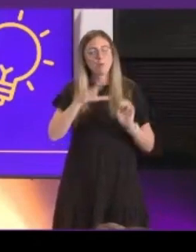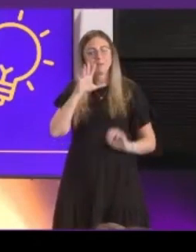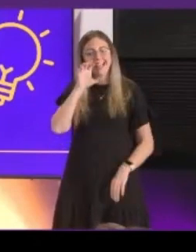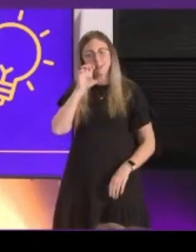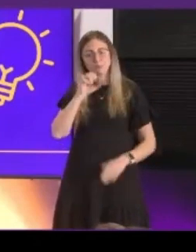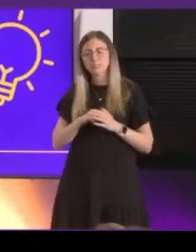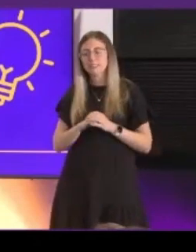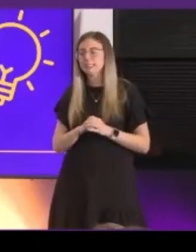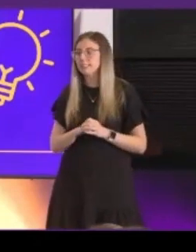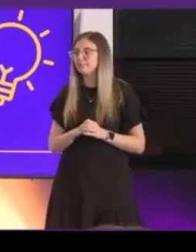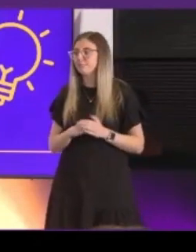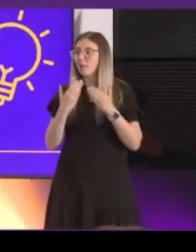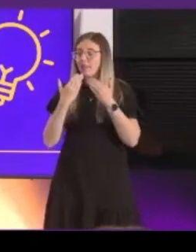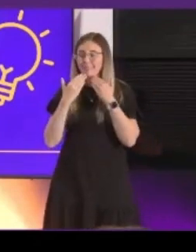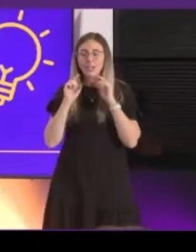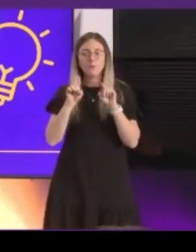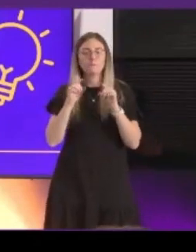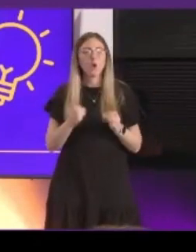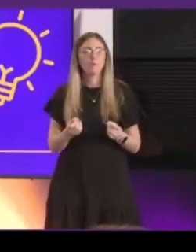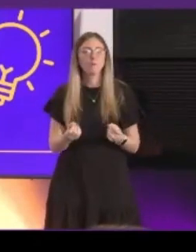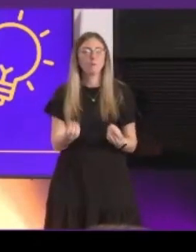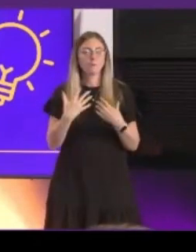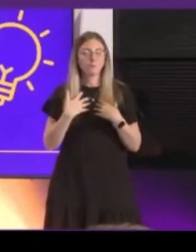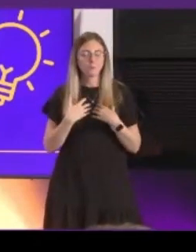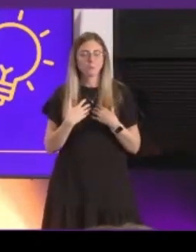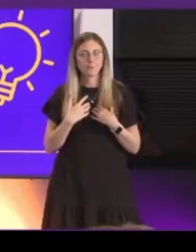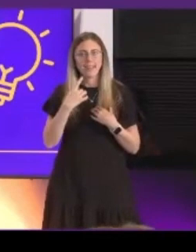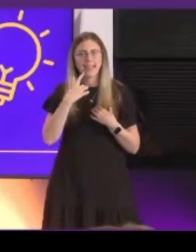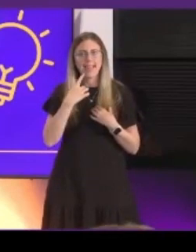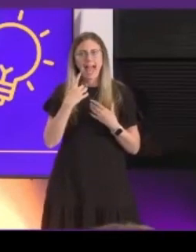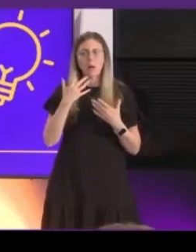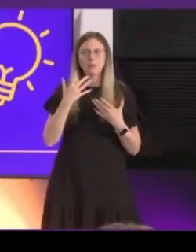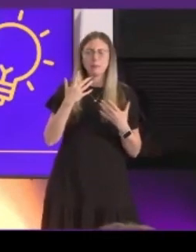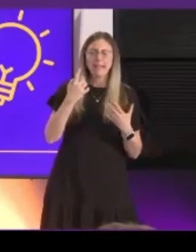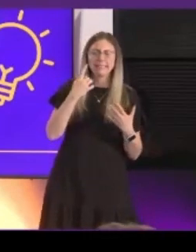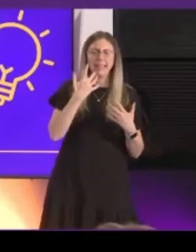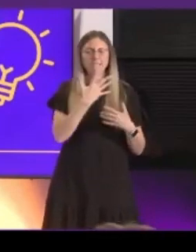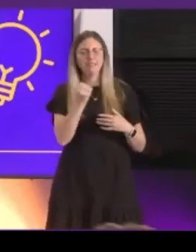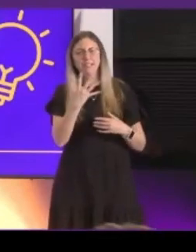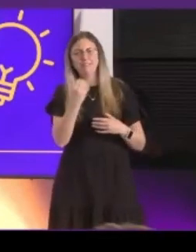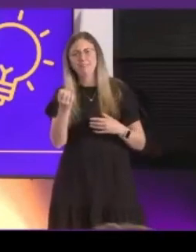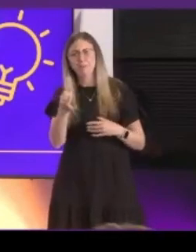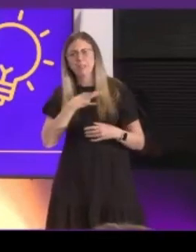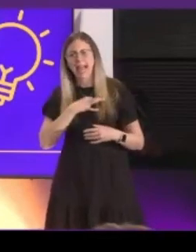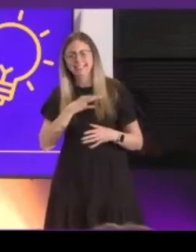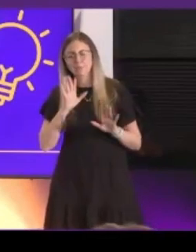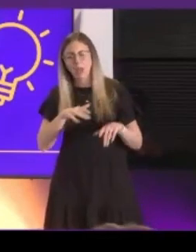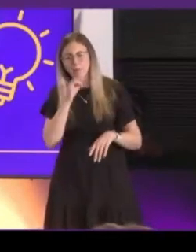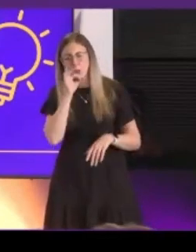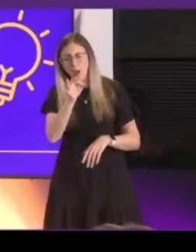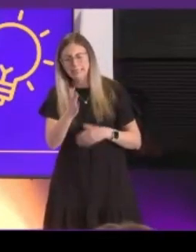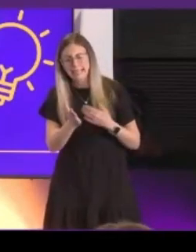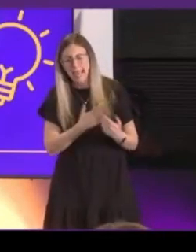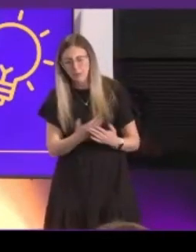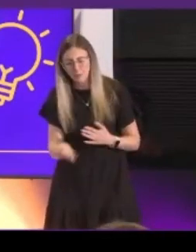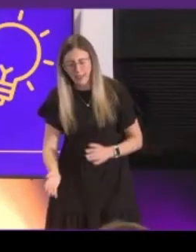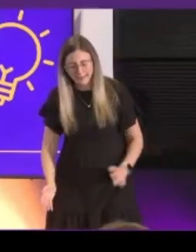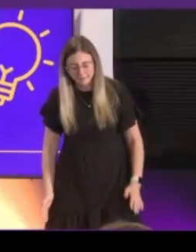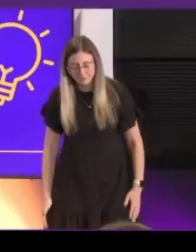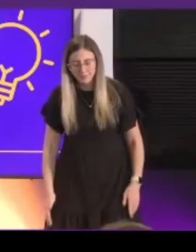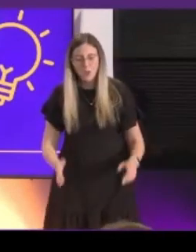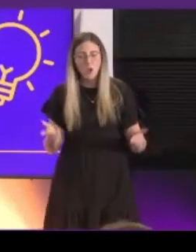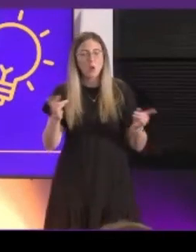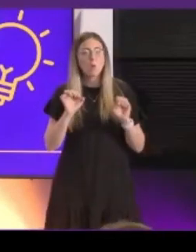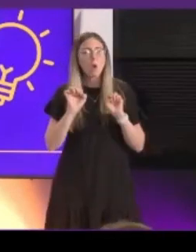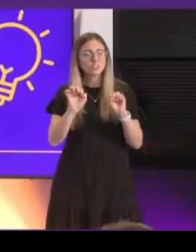you all for your insights. I was slightly in two minds to ask this question. I'm going to ask it anyway. What